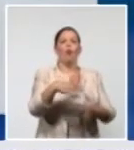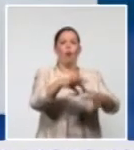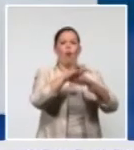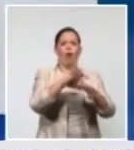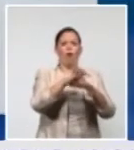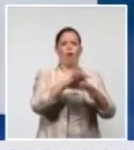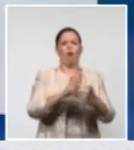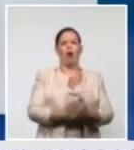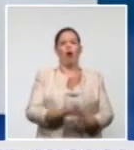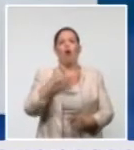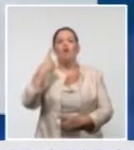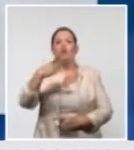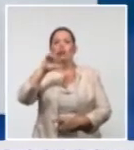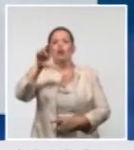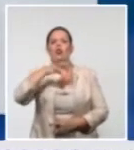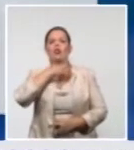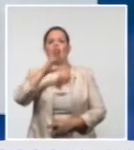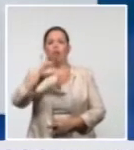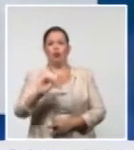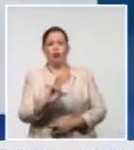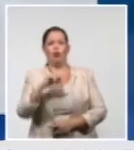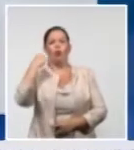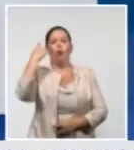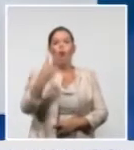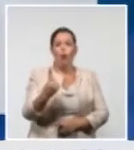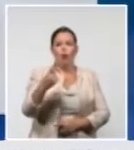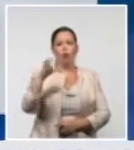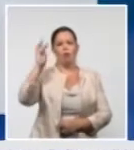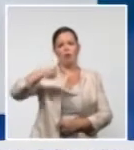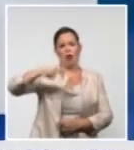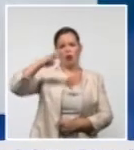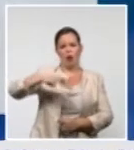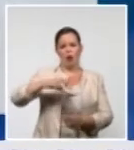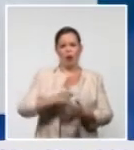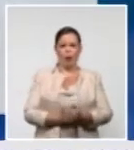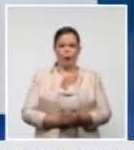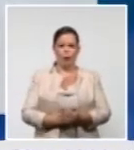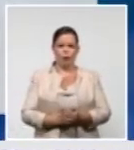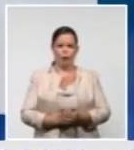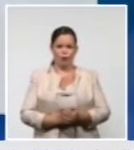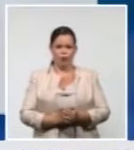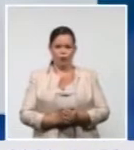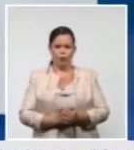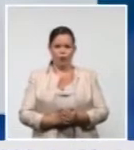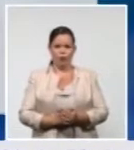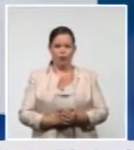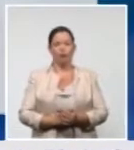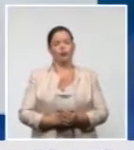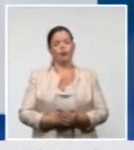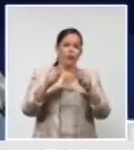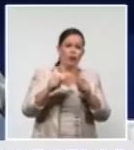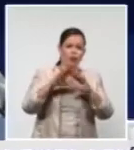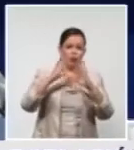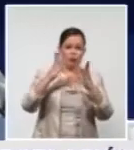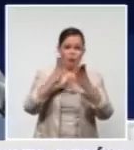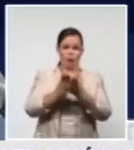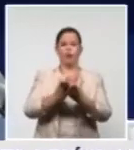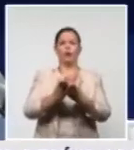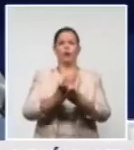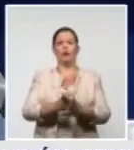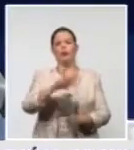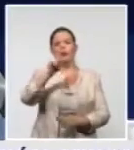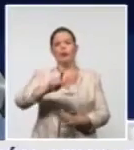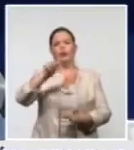we can see, cases are spread throughout Havana, increasing the risk of infection for those in the city.